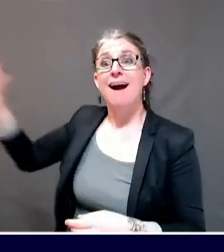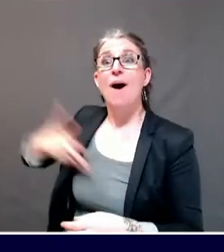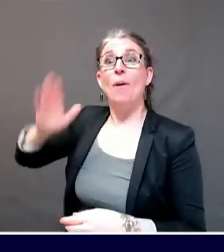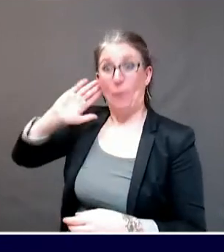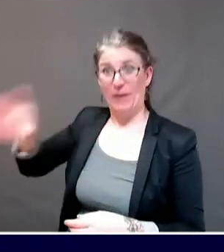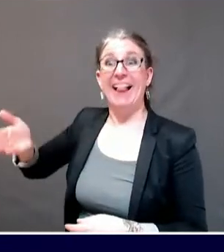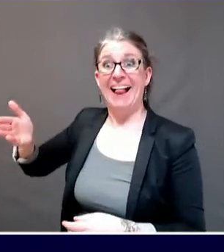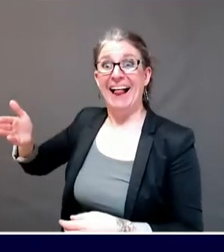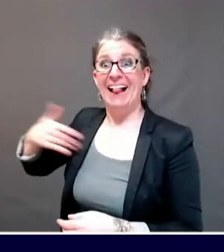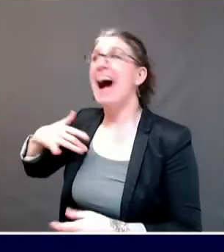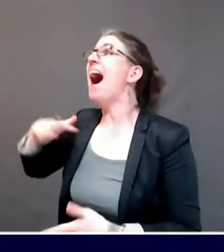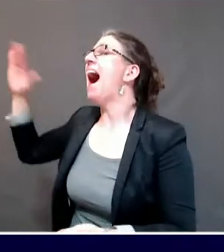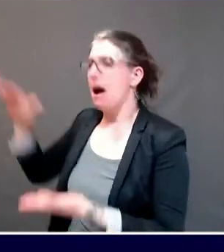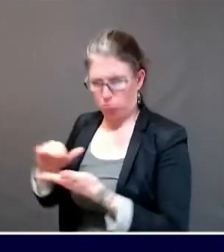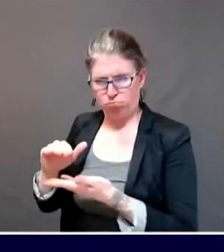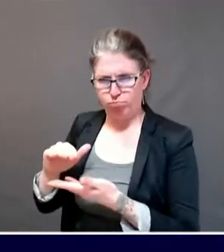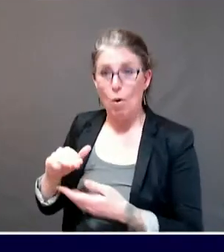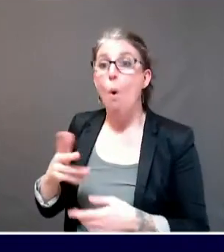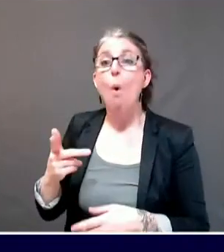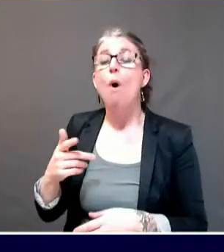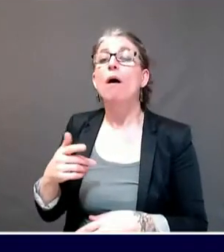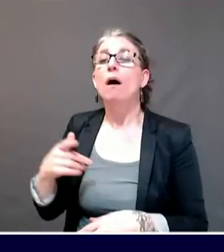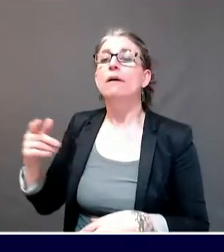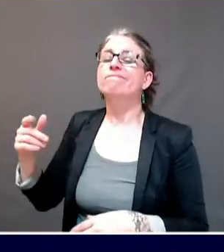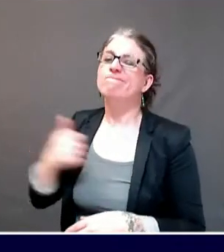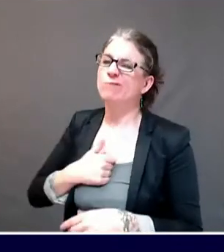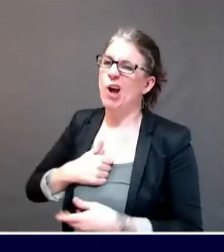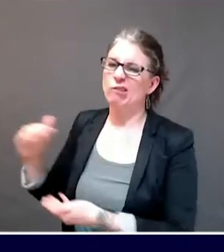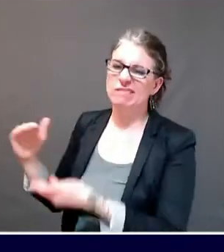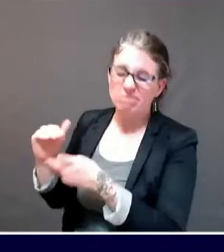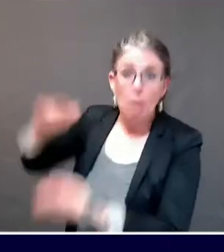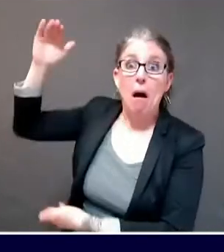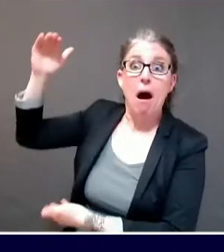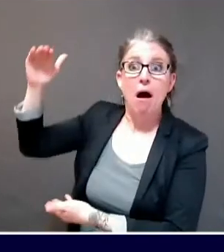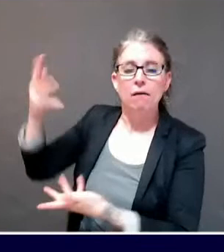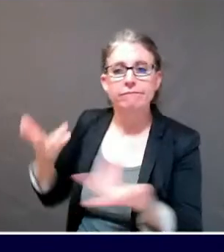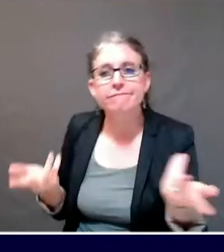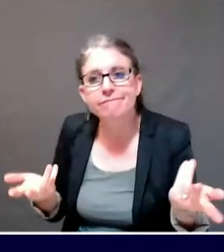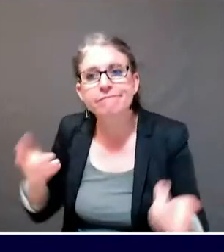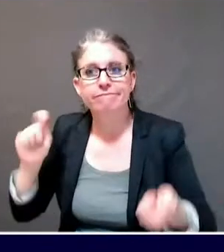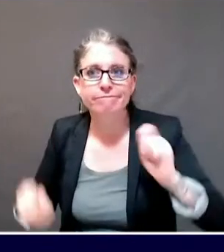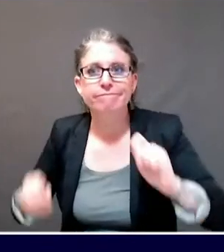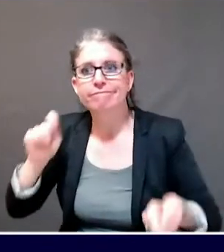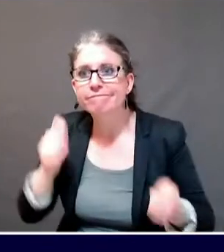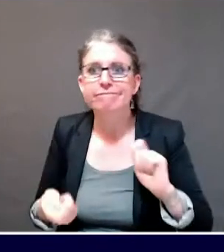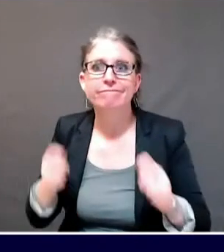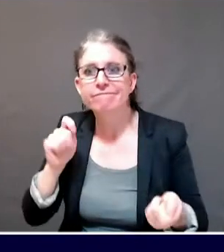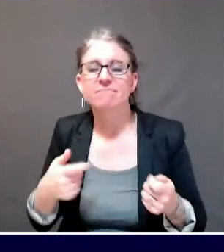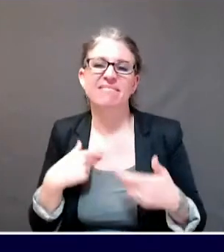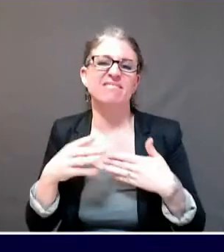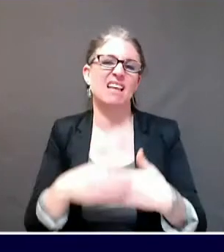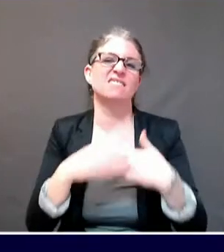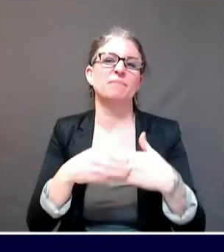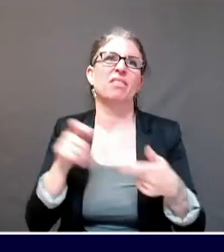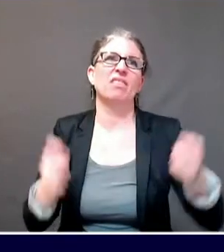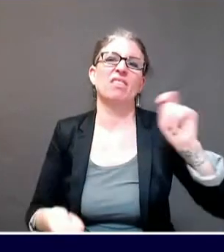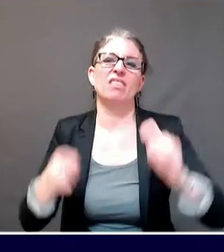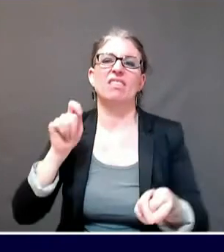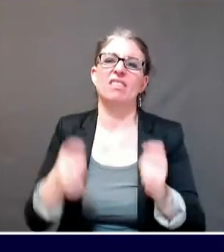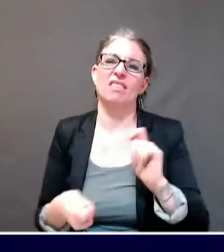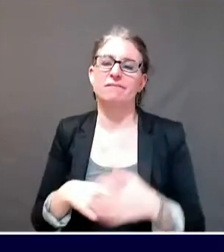I'm going to turn next over to Caitlin Andrews at the BDN. Good afternoon, Dr. Shah. Happy New Year. Same to